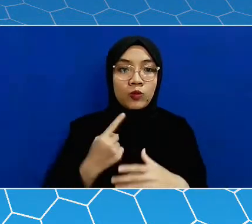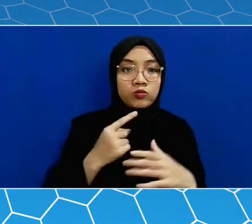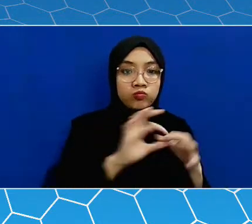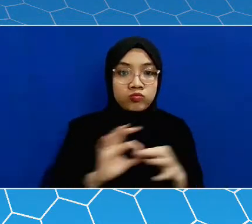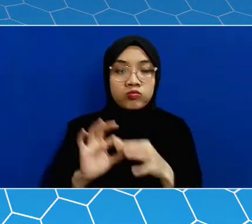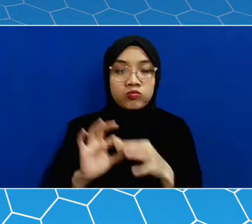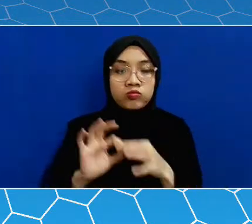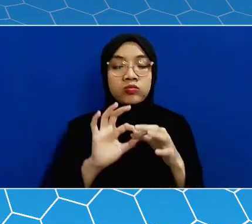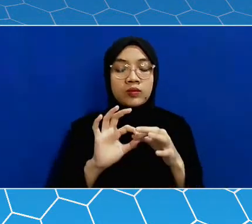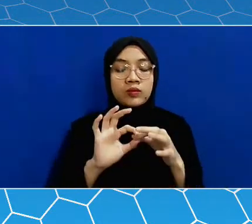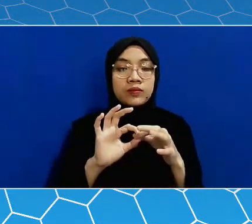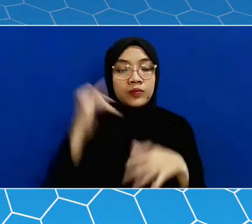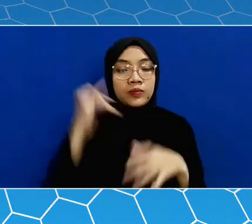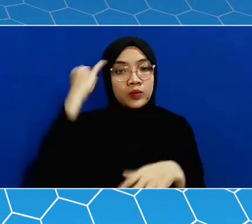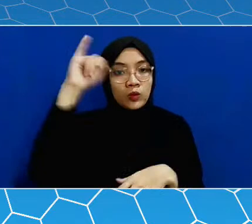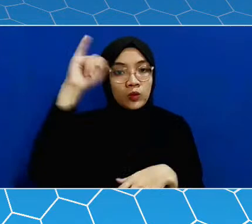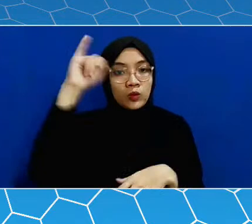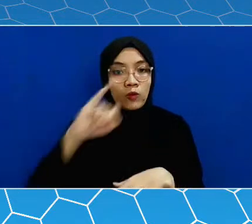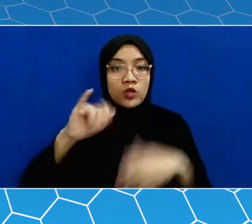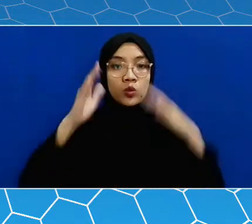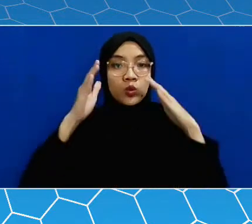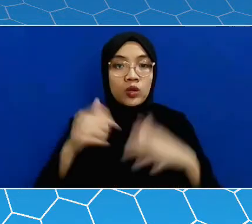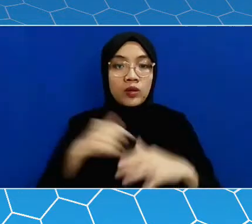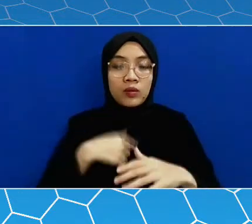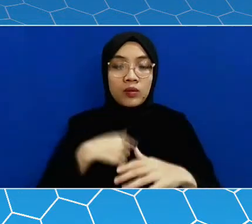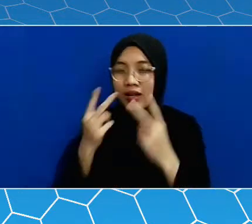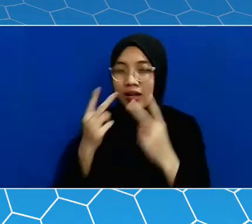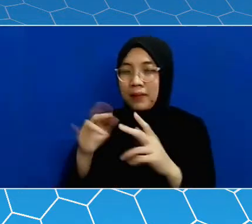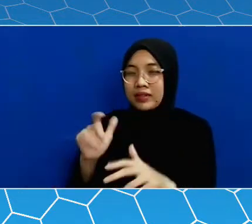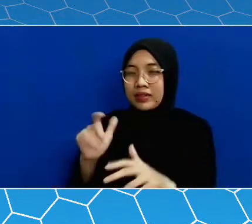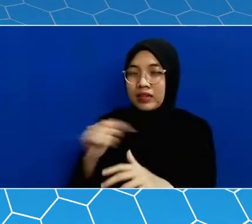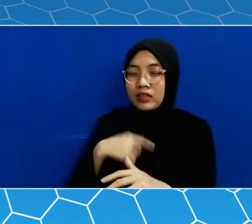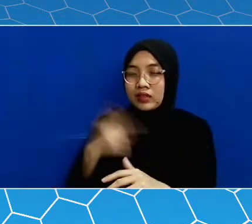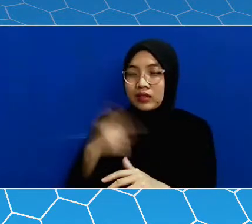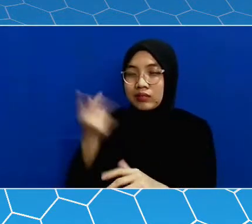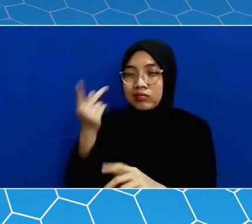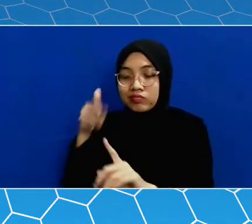we want to see how best we could treat our patients. Next slide, please.